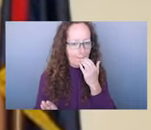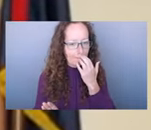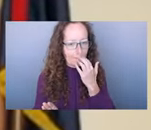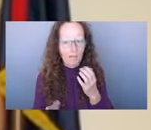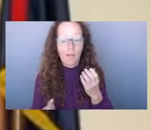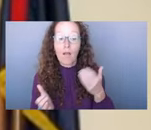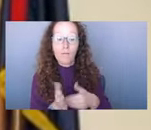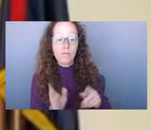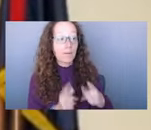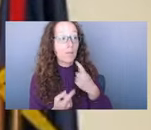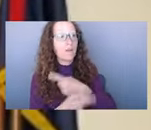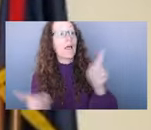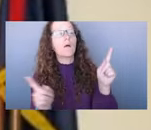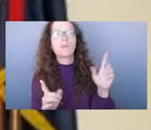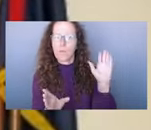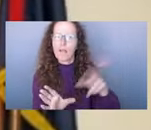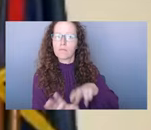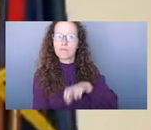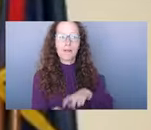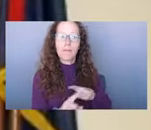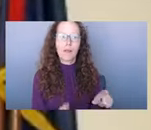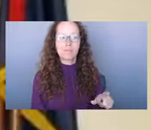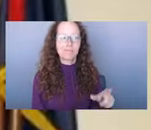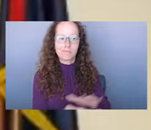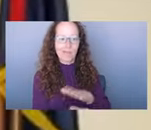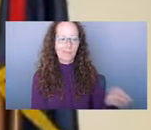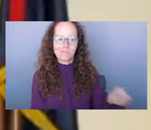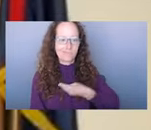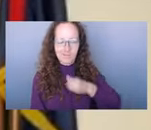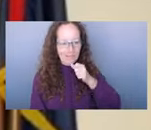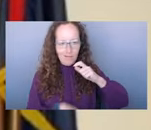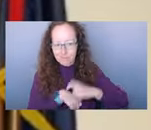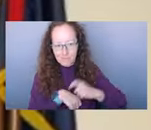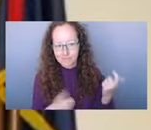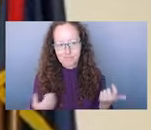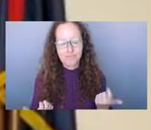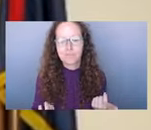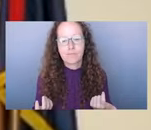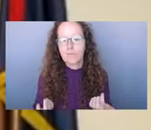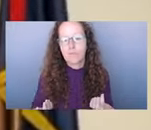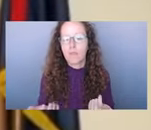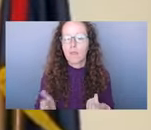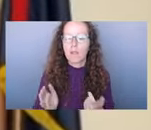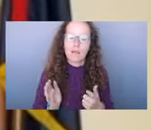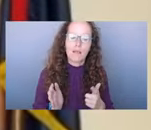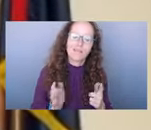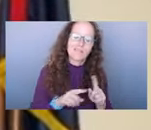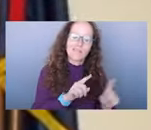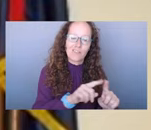If they're one of the local candidates, that would be the county officer in charge of elections, or it could even be the city or town